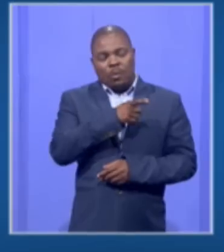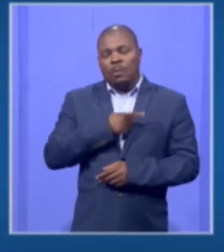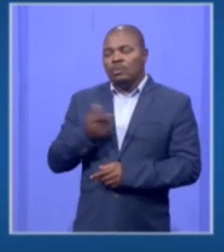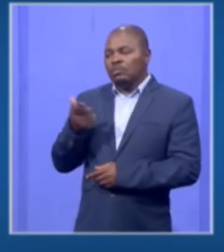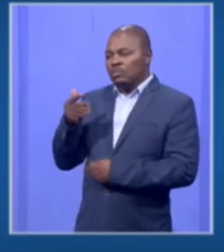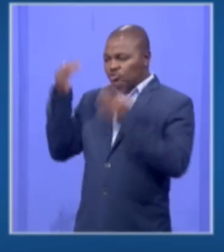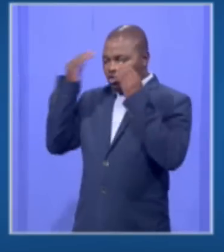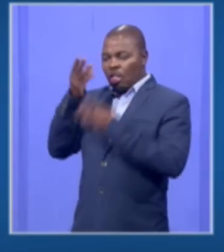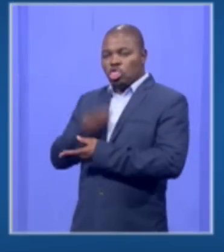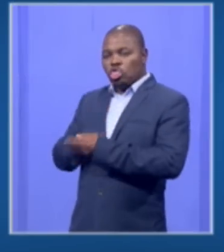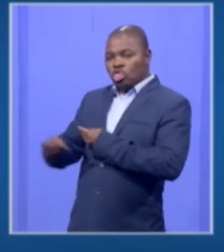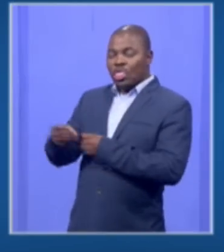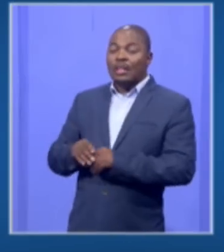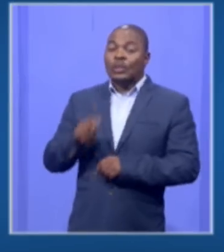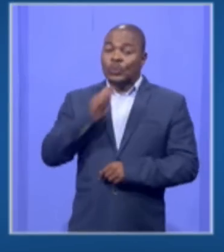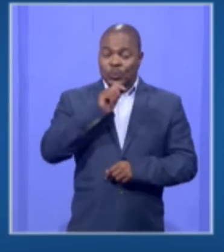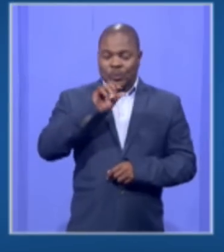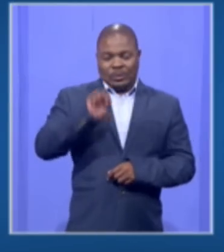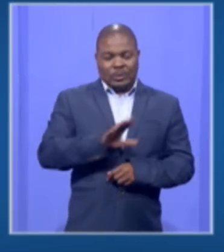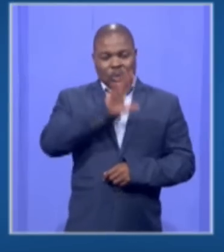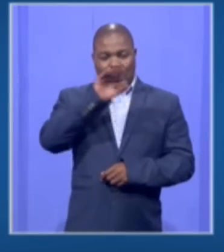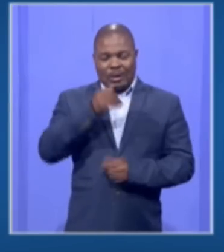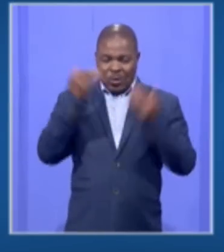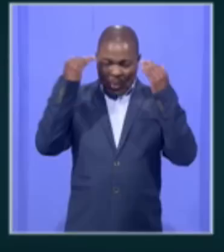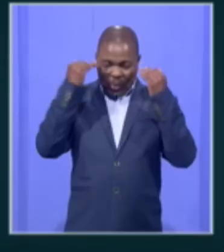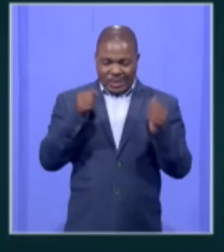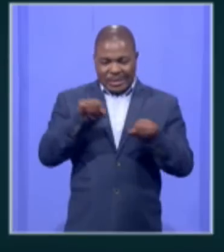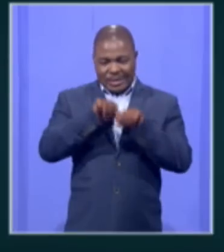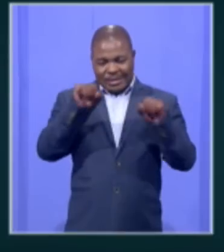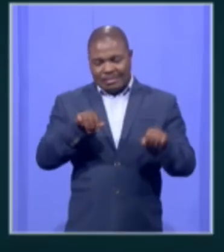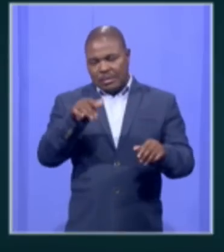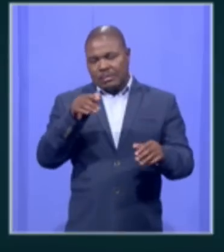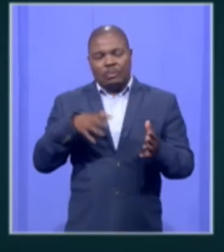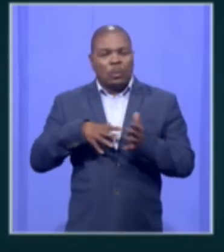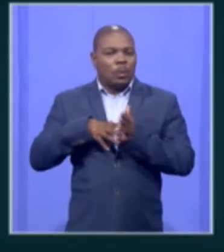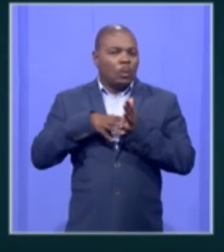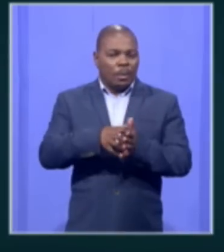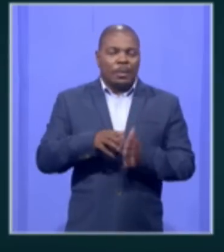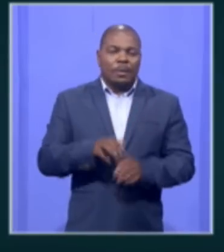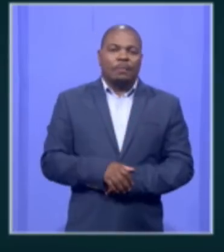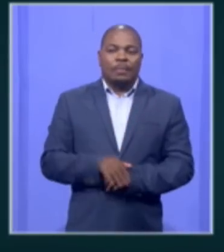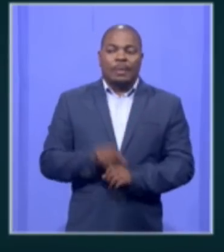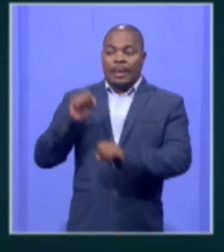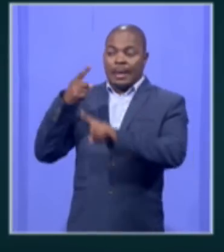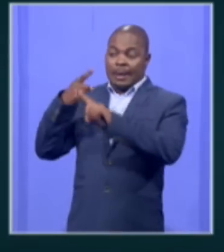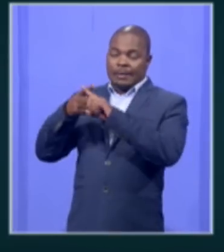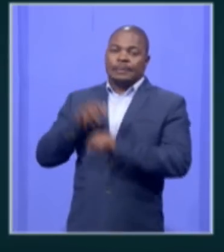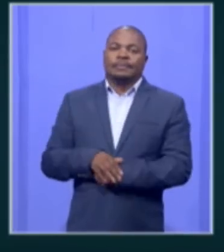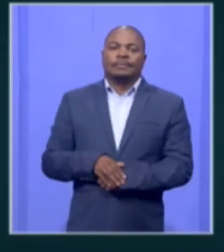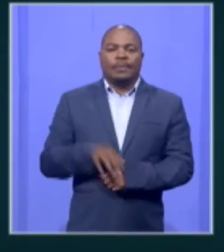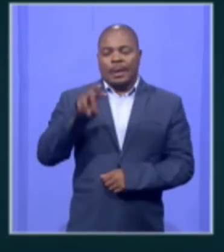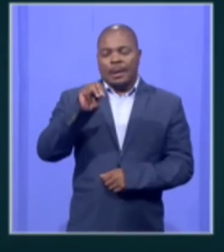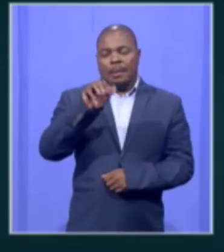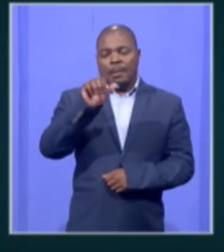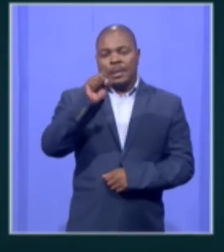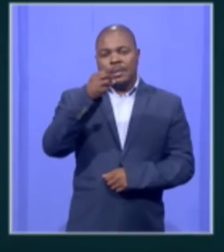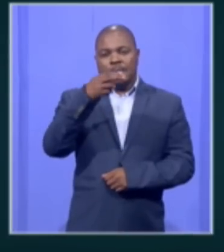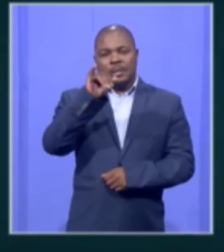Borwa yona ya tekateka tabeng ya tša boahlodi. Ge le letlakaleng la X Sophie Mashishi ore